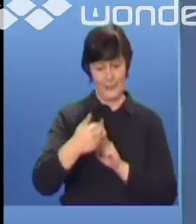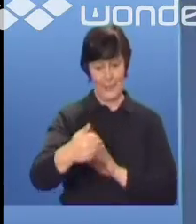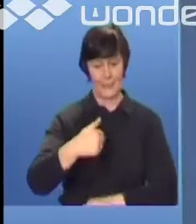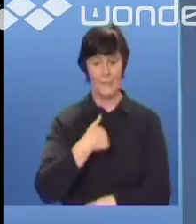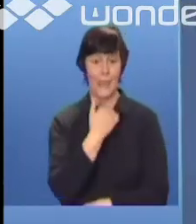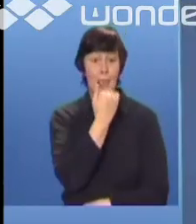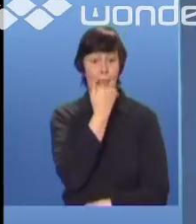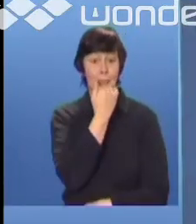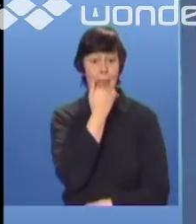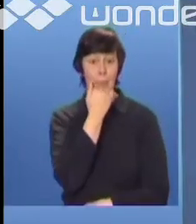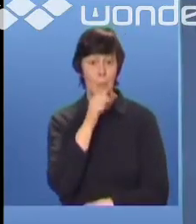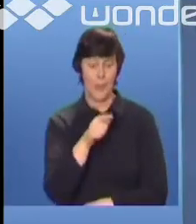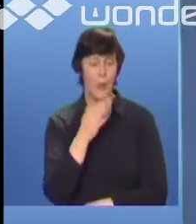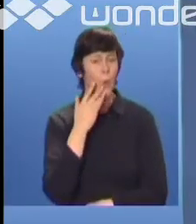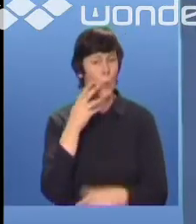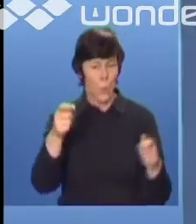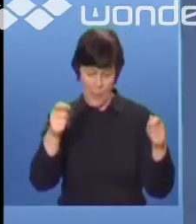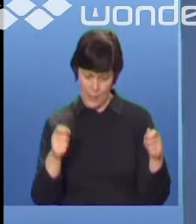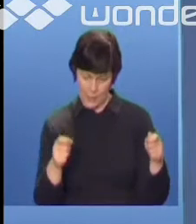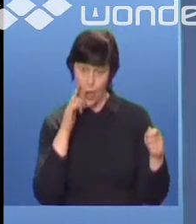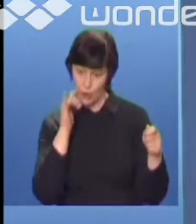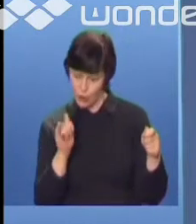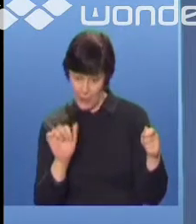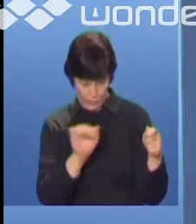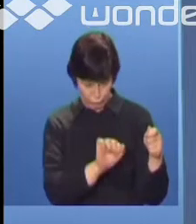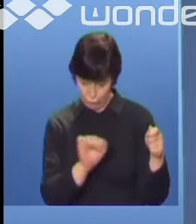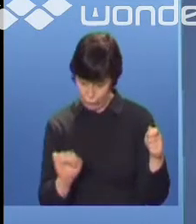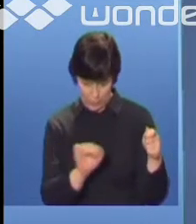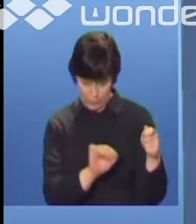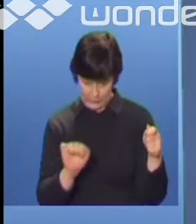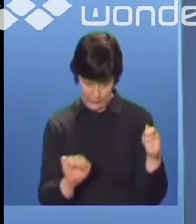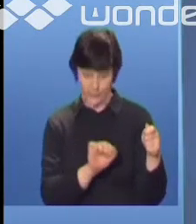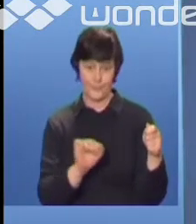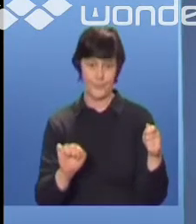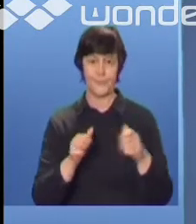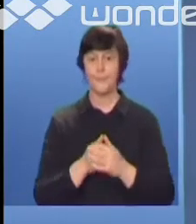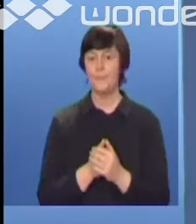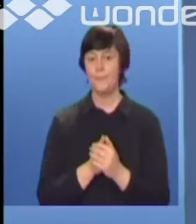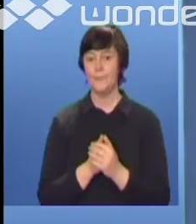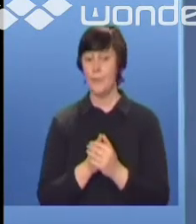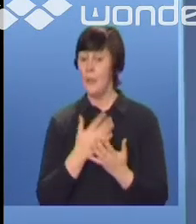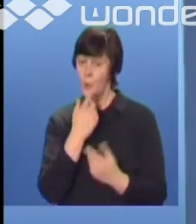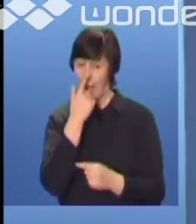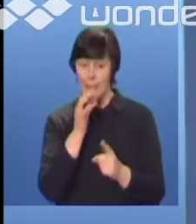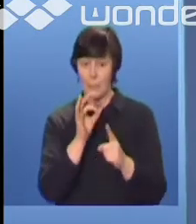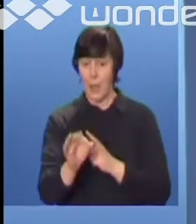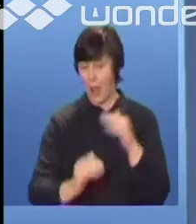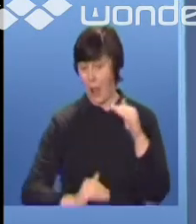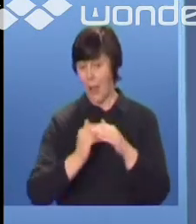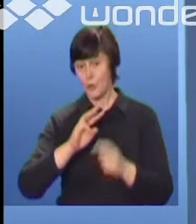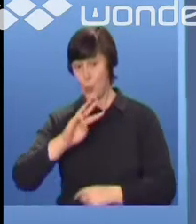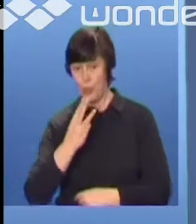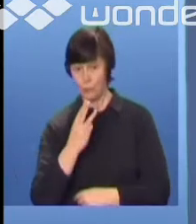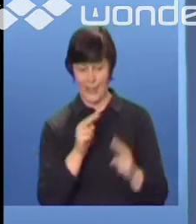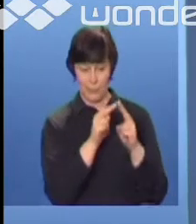on it. Now, it's important to check that these details are correct when you receive your coupon so that your bids can be registered by Locata. As we